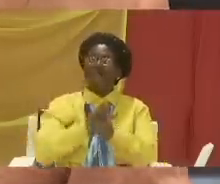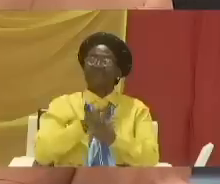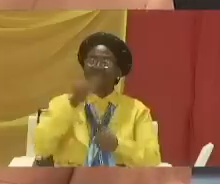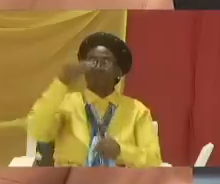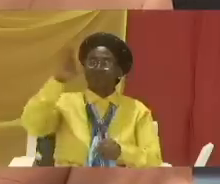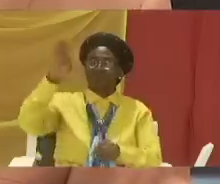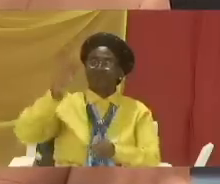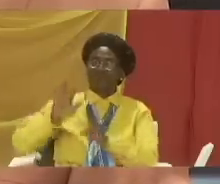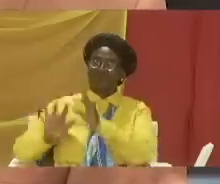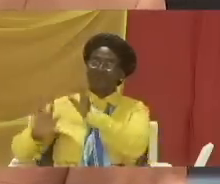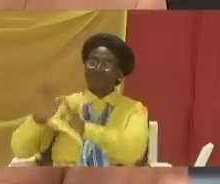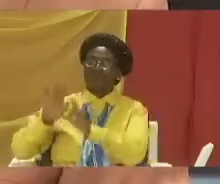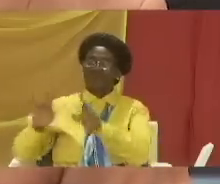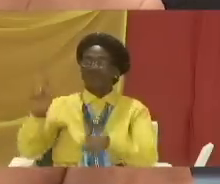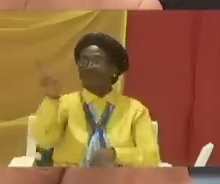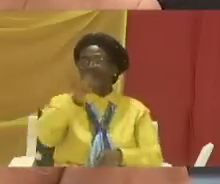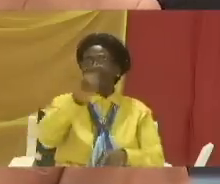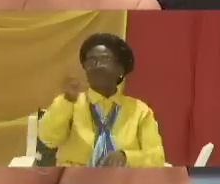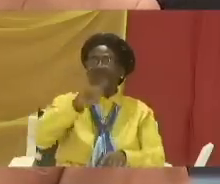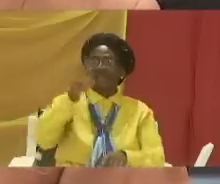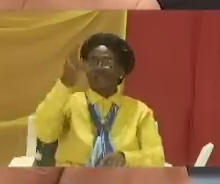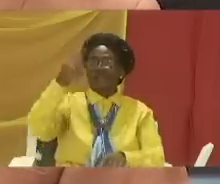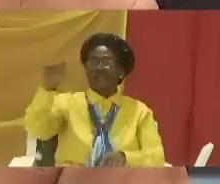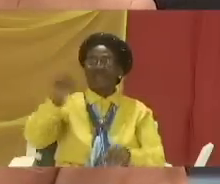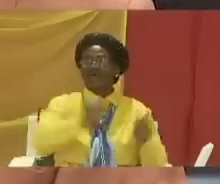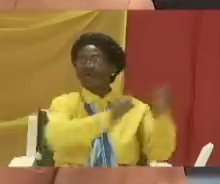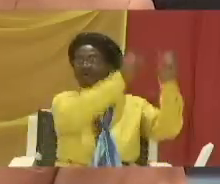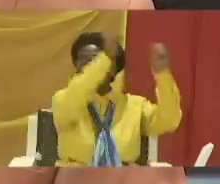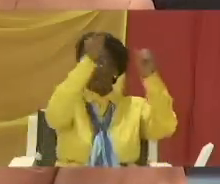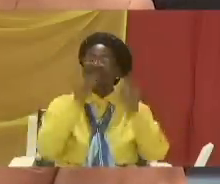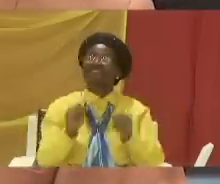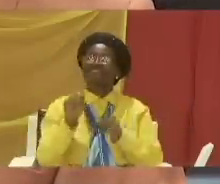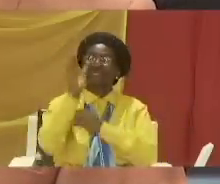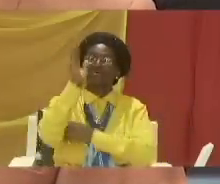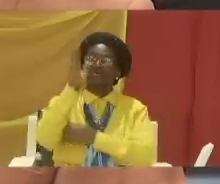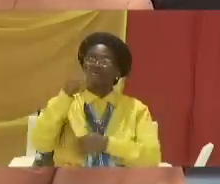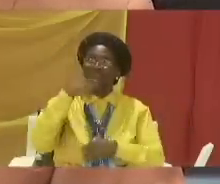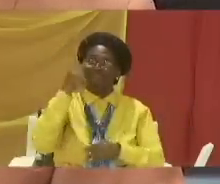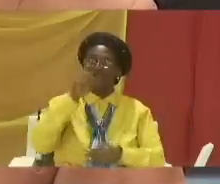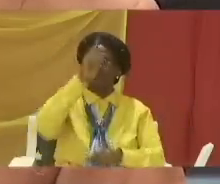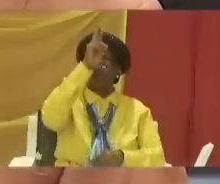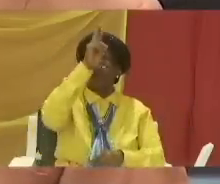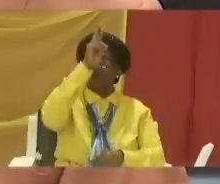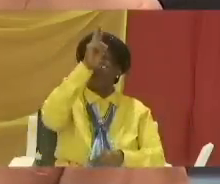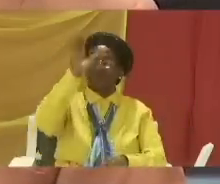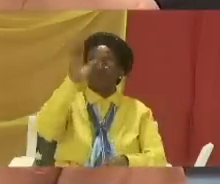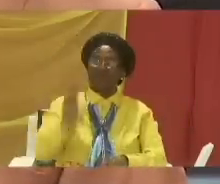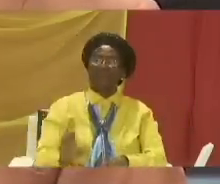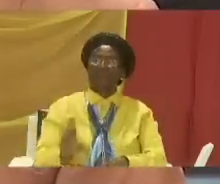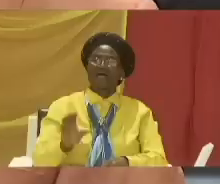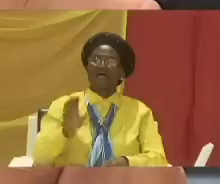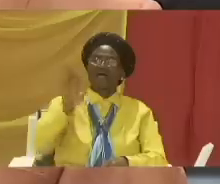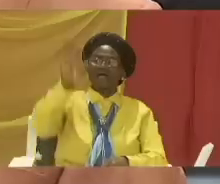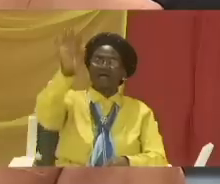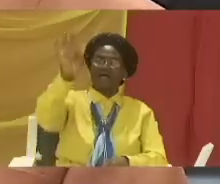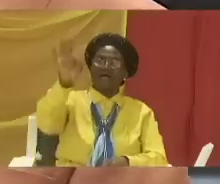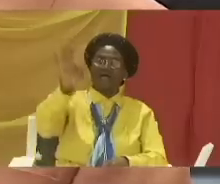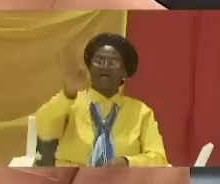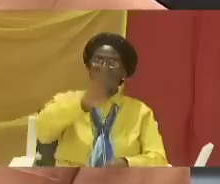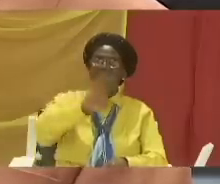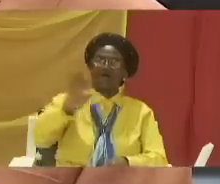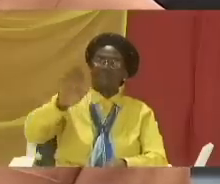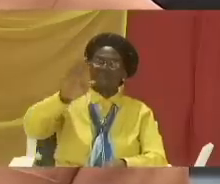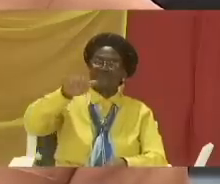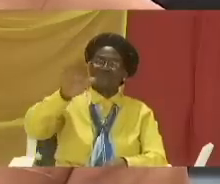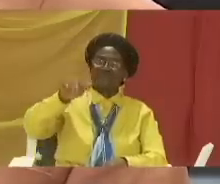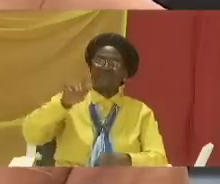where the Almighty God said, Romans chapter 9, verse 15 to 16, 9, 15 to